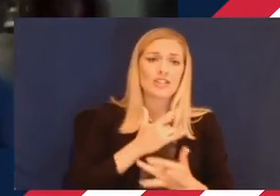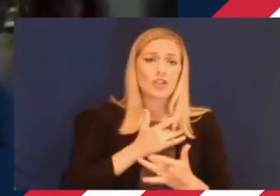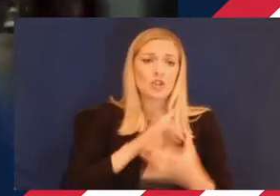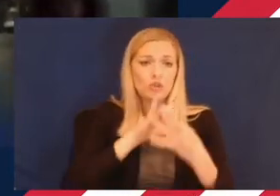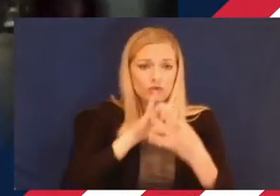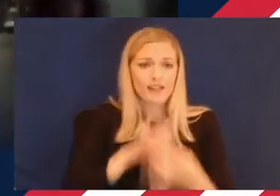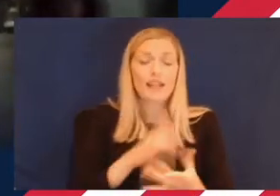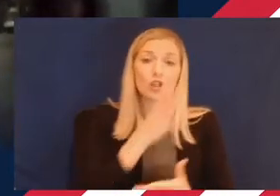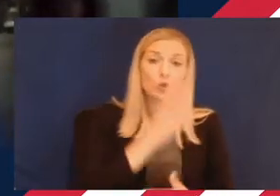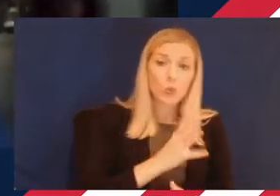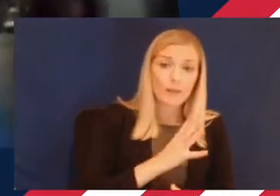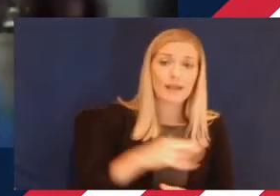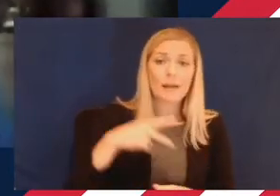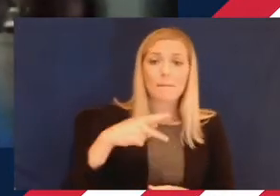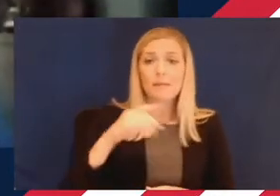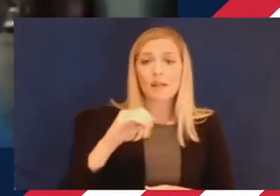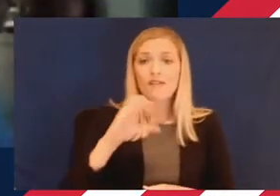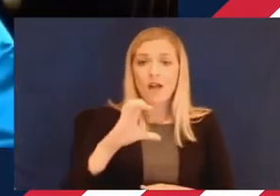today.